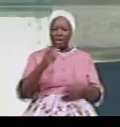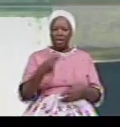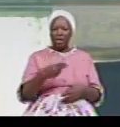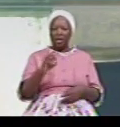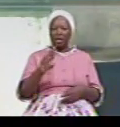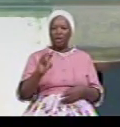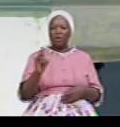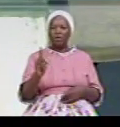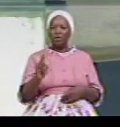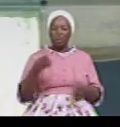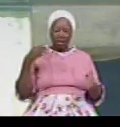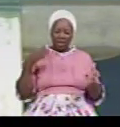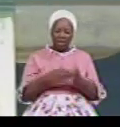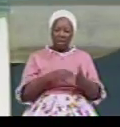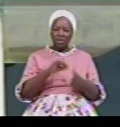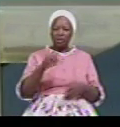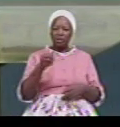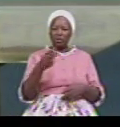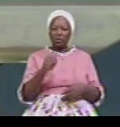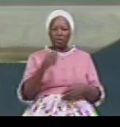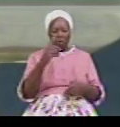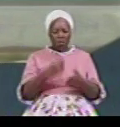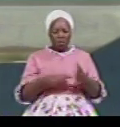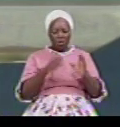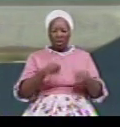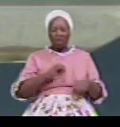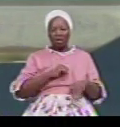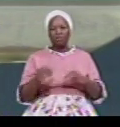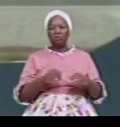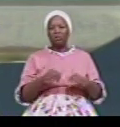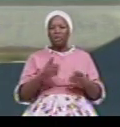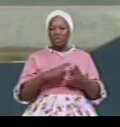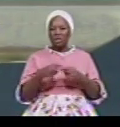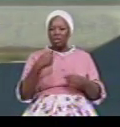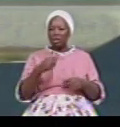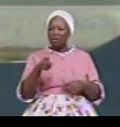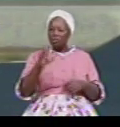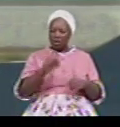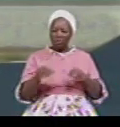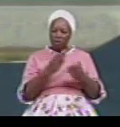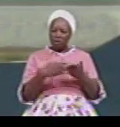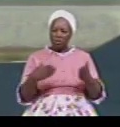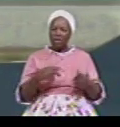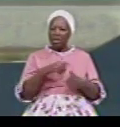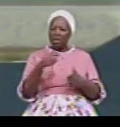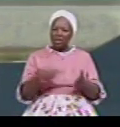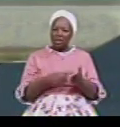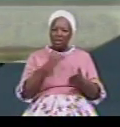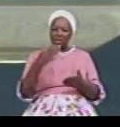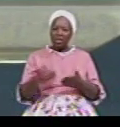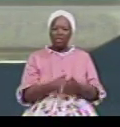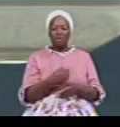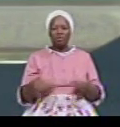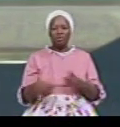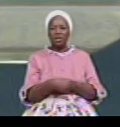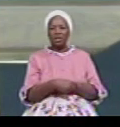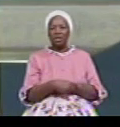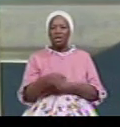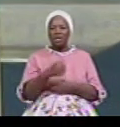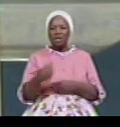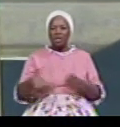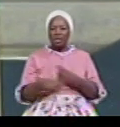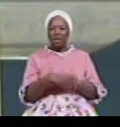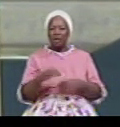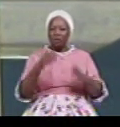I do? He says, you can do something. This is a new day. A day of